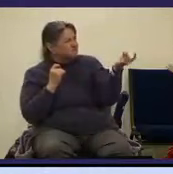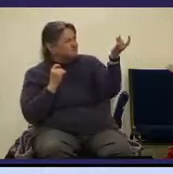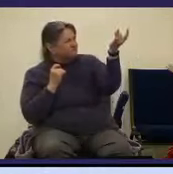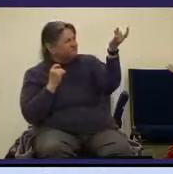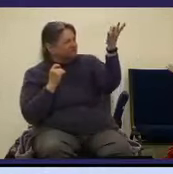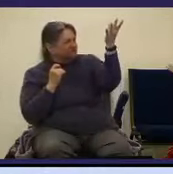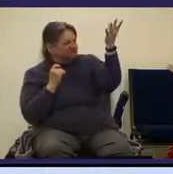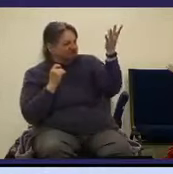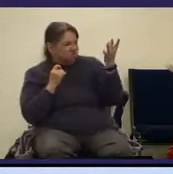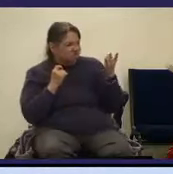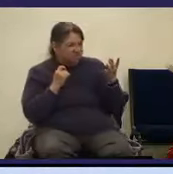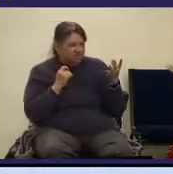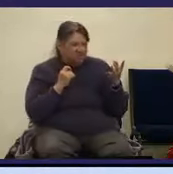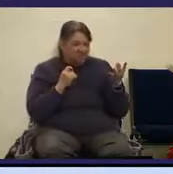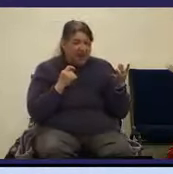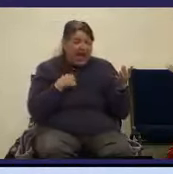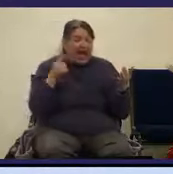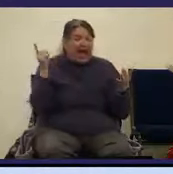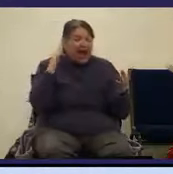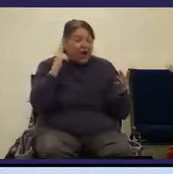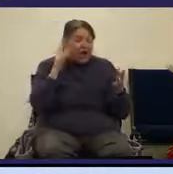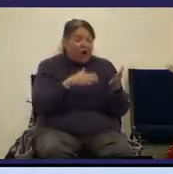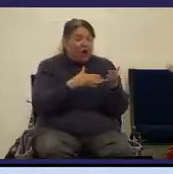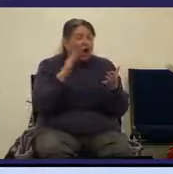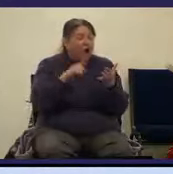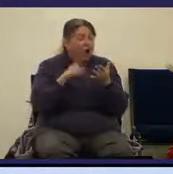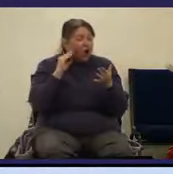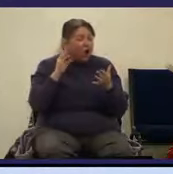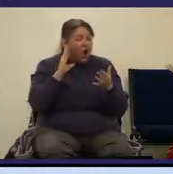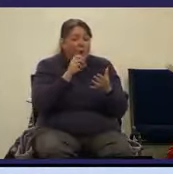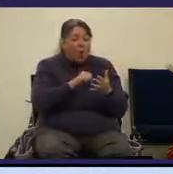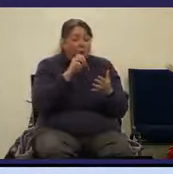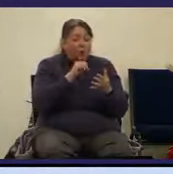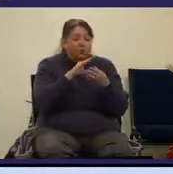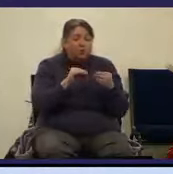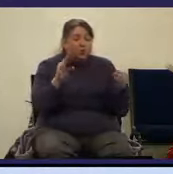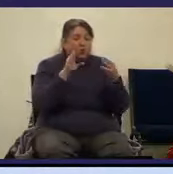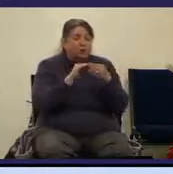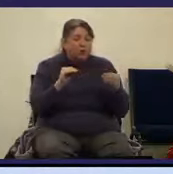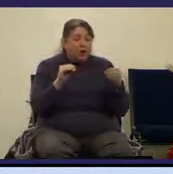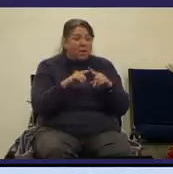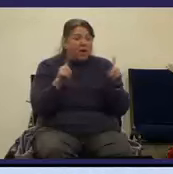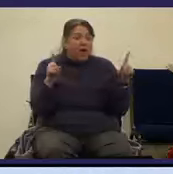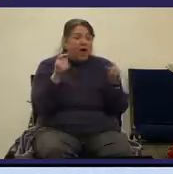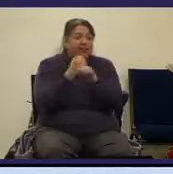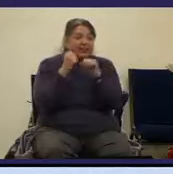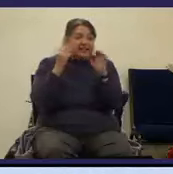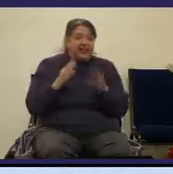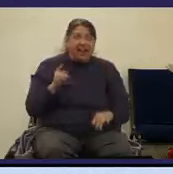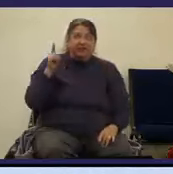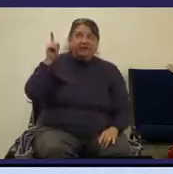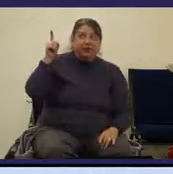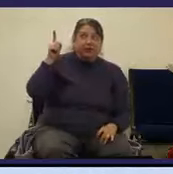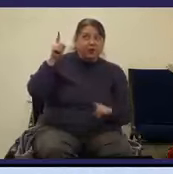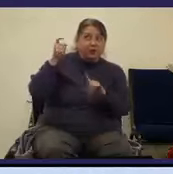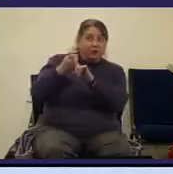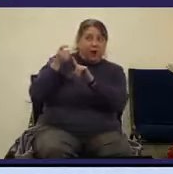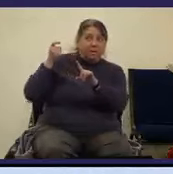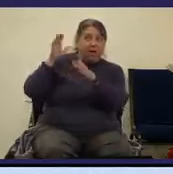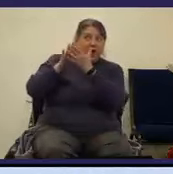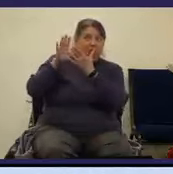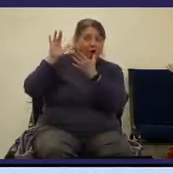right? I heard an old, old story about a Savior come from